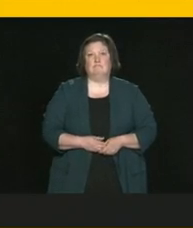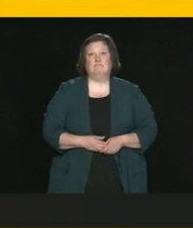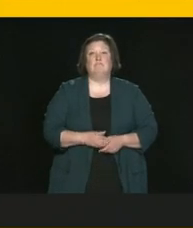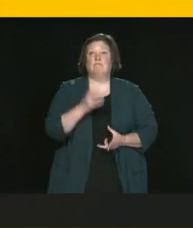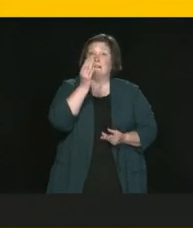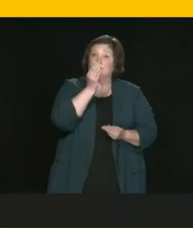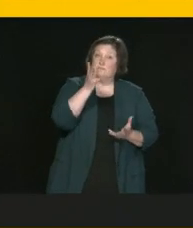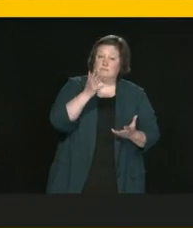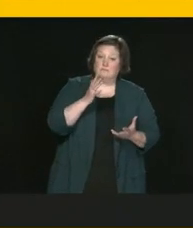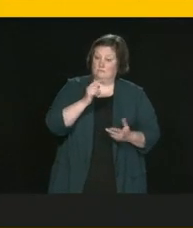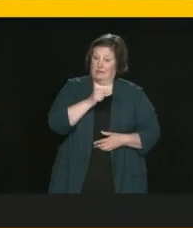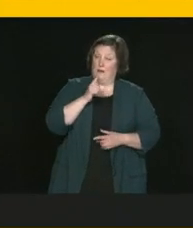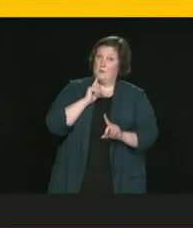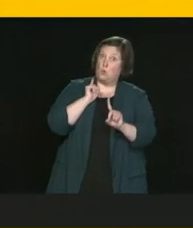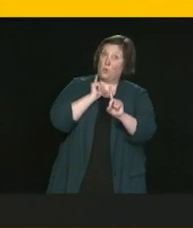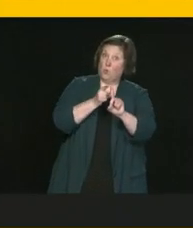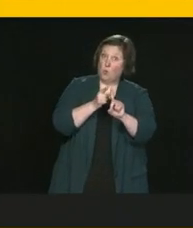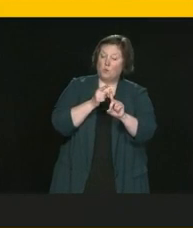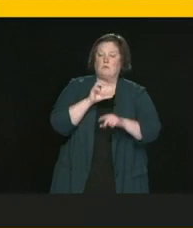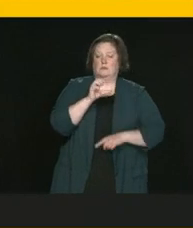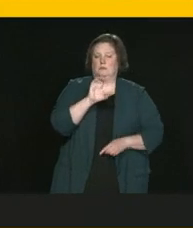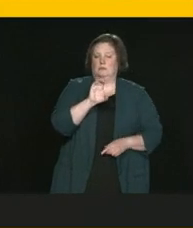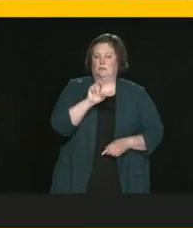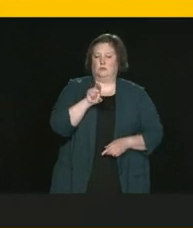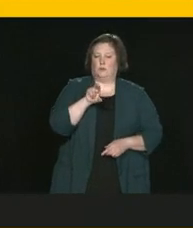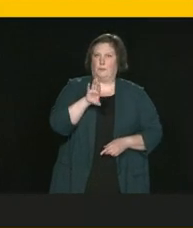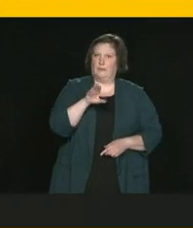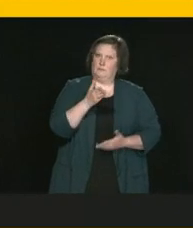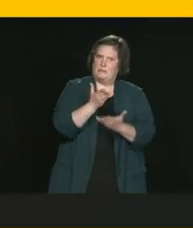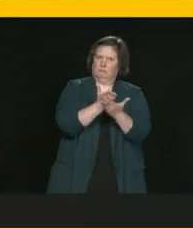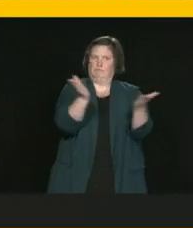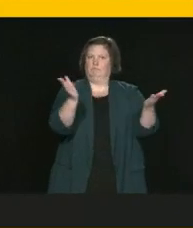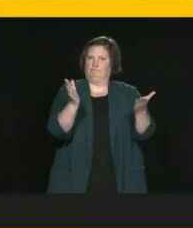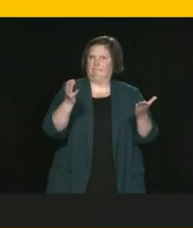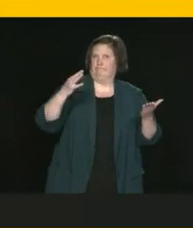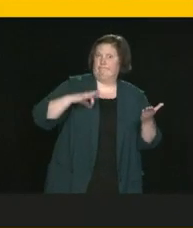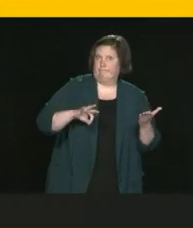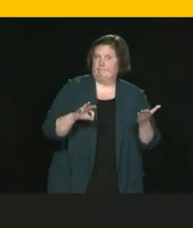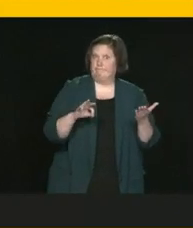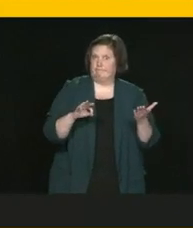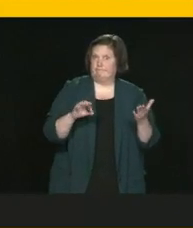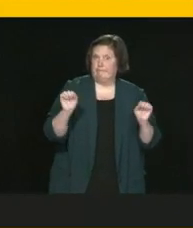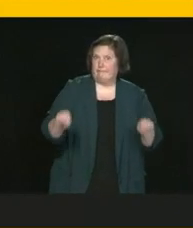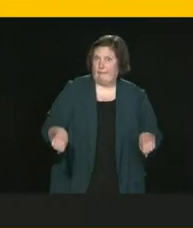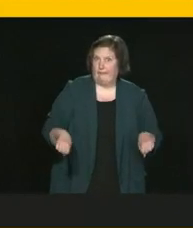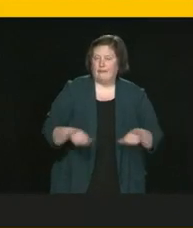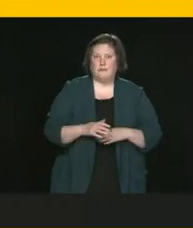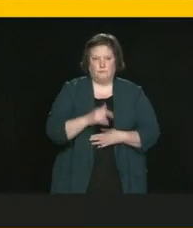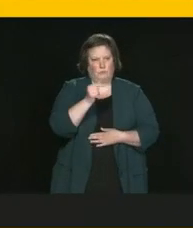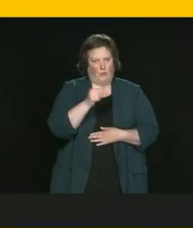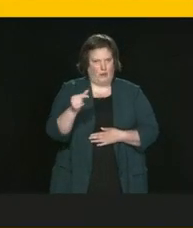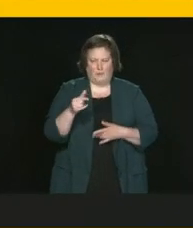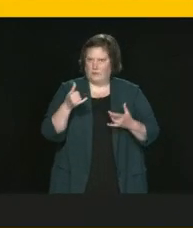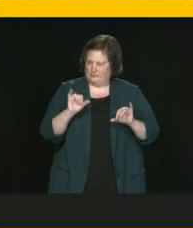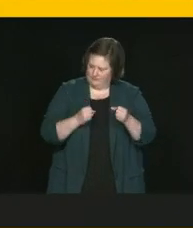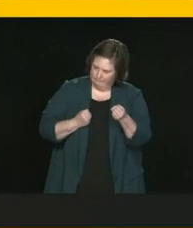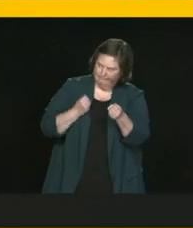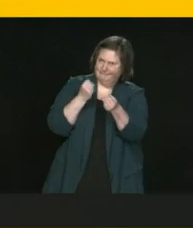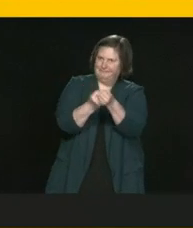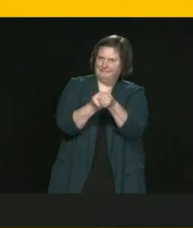that the CERB works for you. Our government will continue to be there for